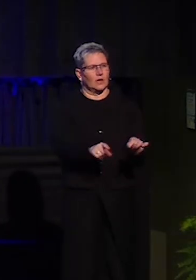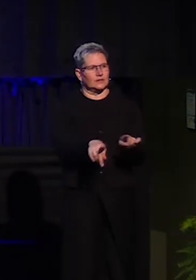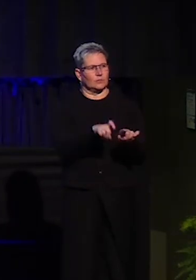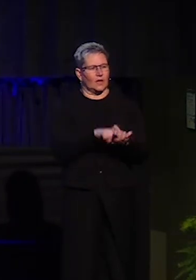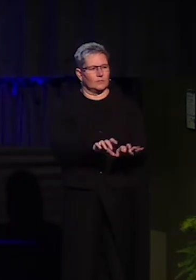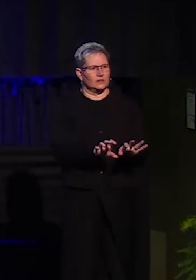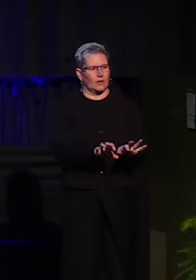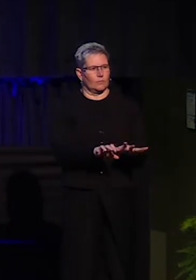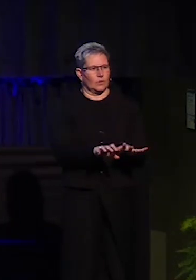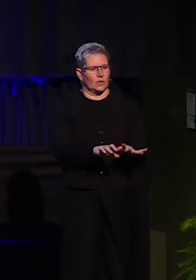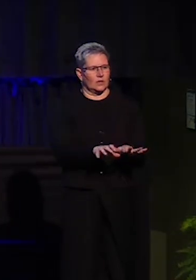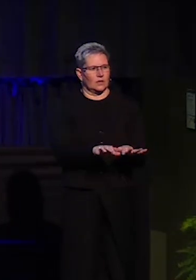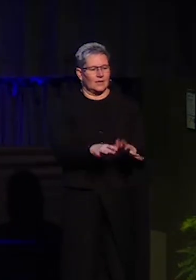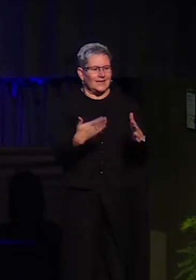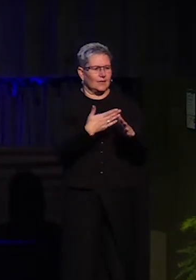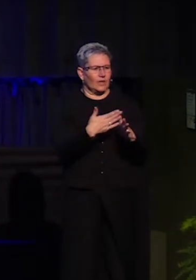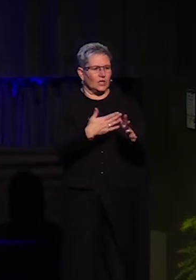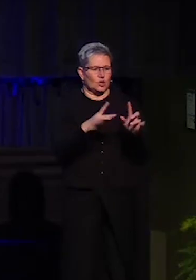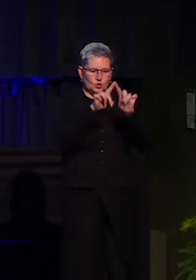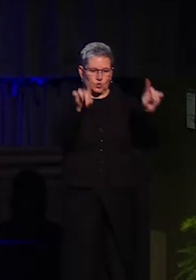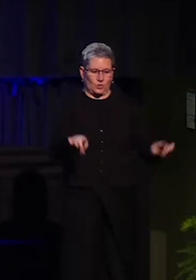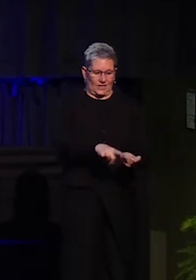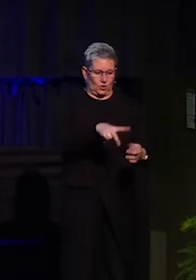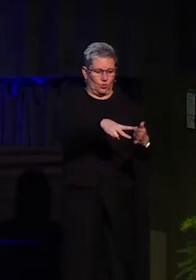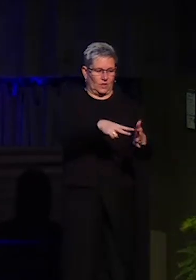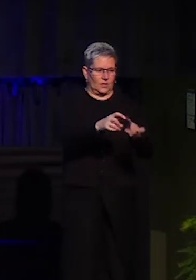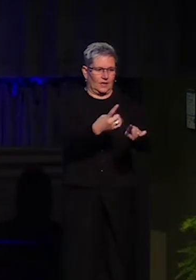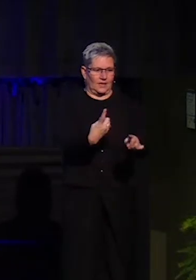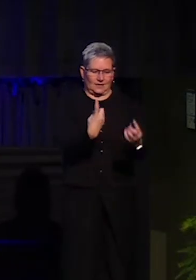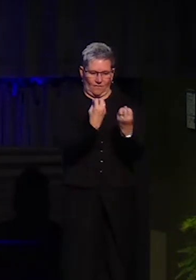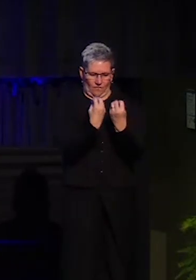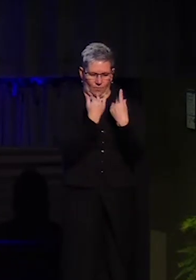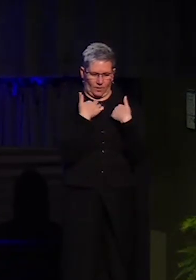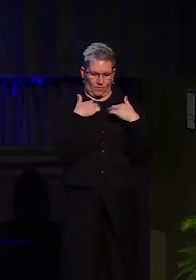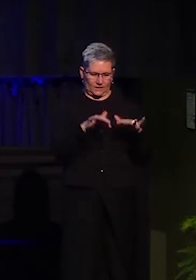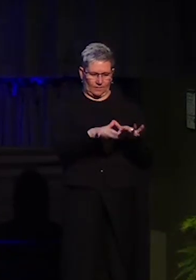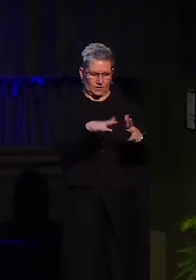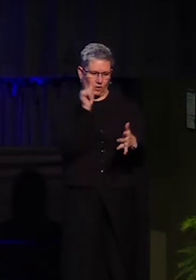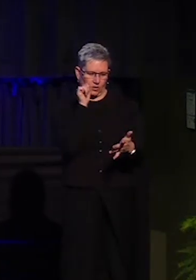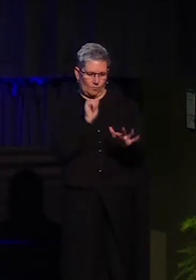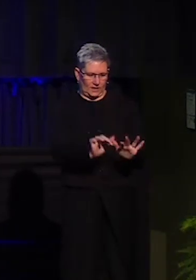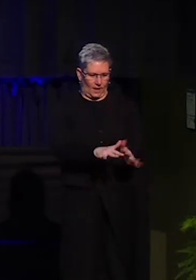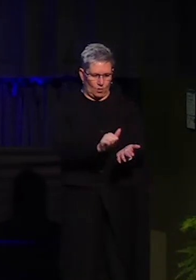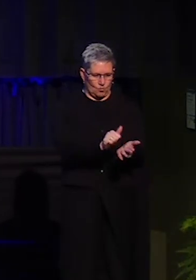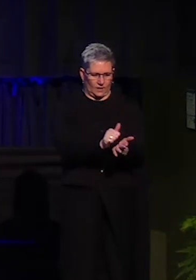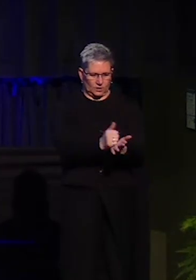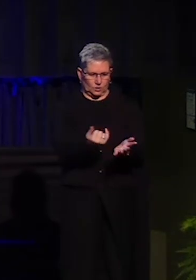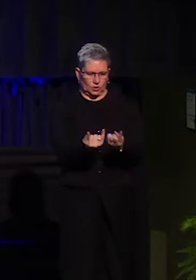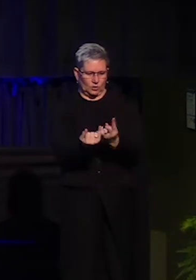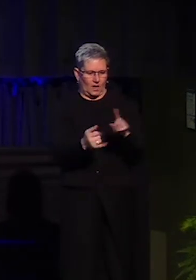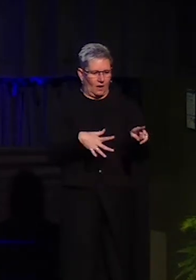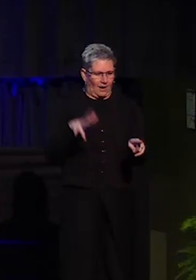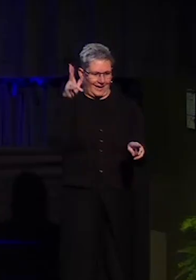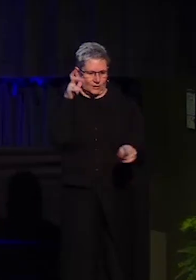you type, depending on your screen reader settings, it's also feeding back what you're typing so that you know what you're typing is correct. But you're also trying to listen